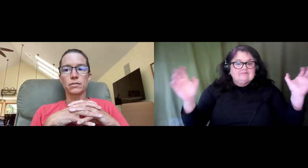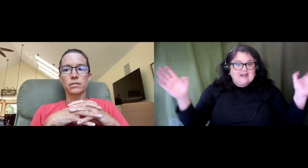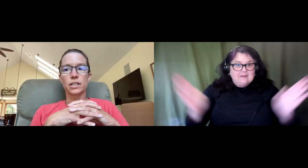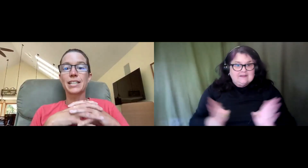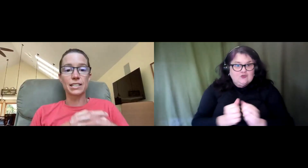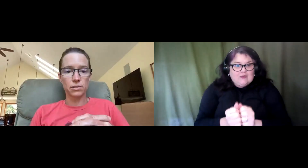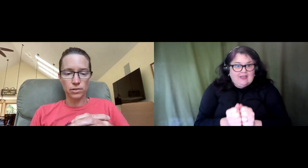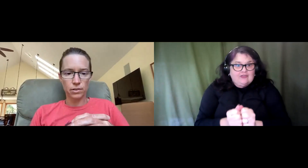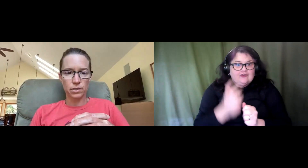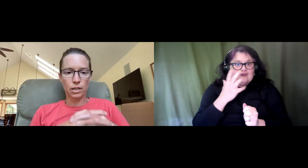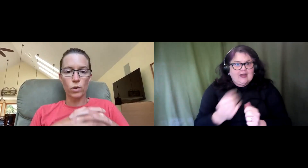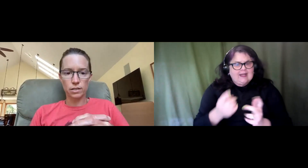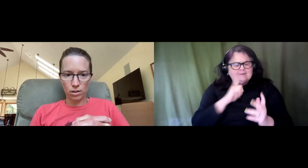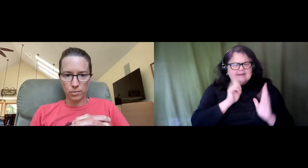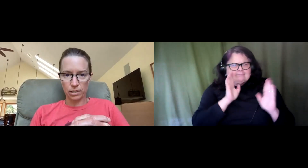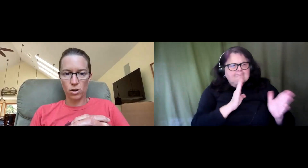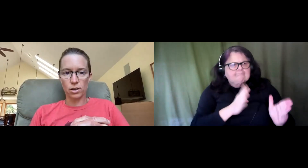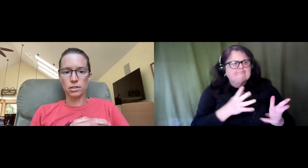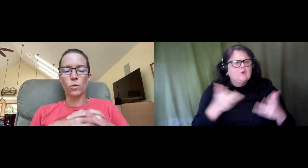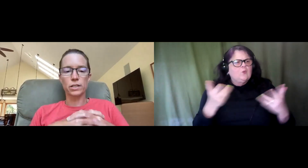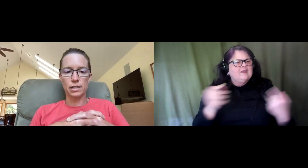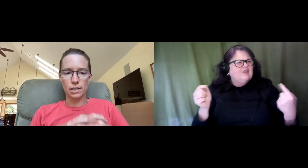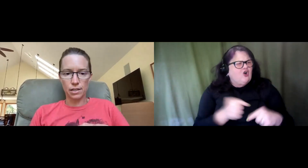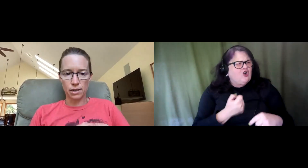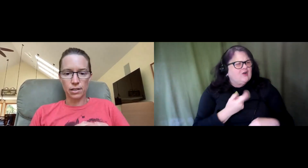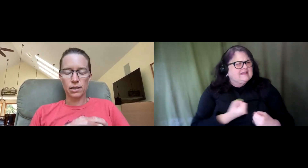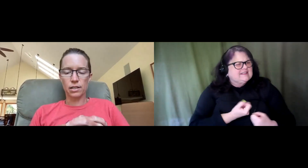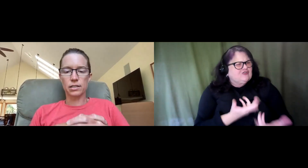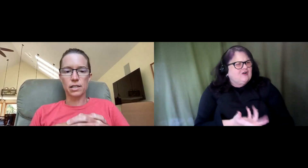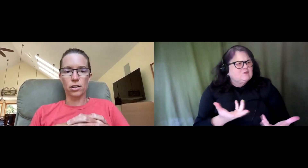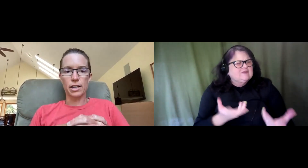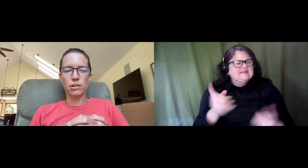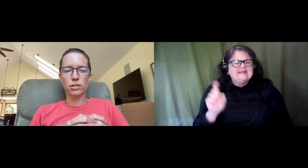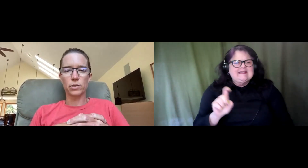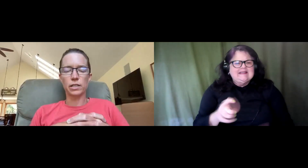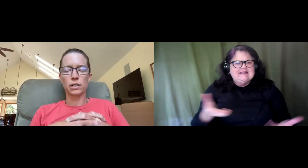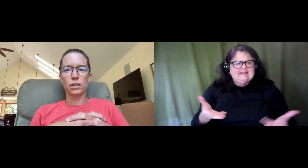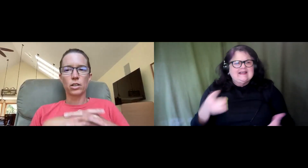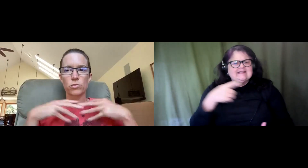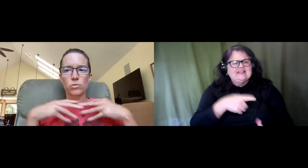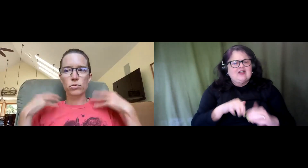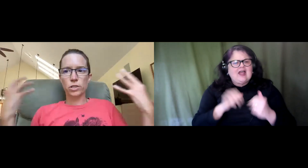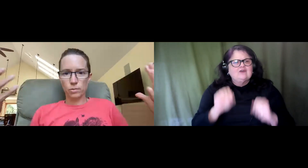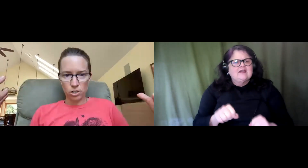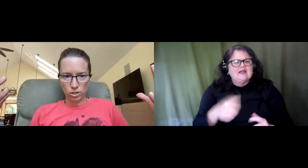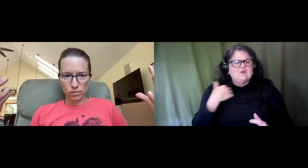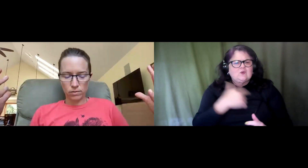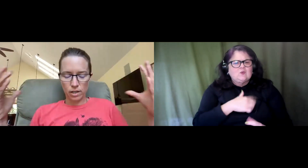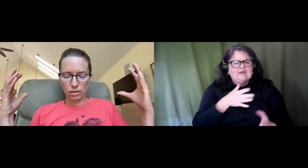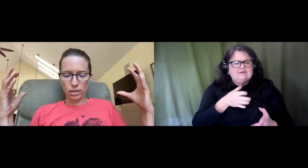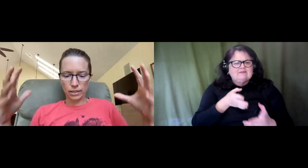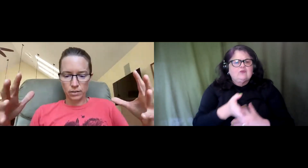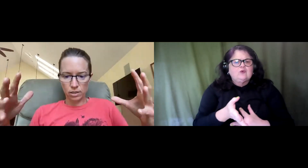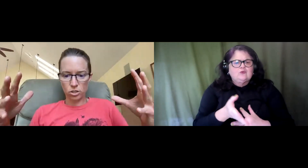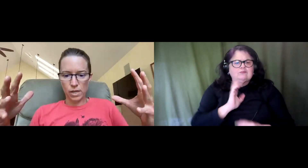being attentive to, like, what is the harm that is caused and what is the need that is here, and how can we, through participation